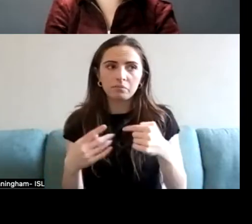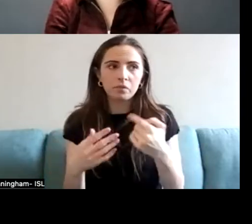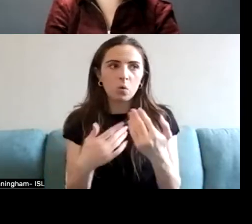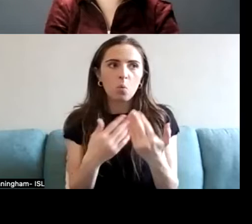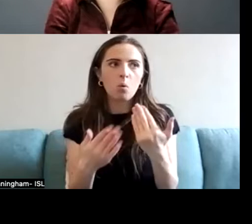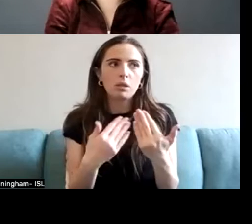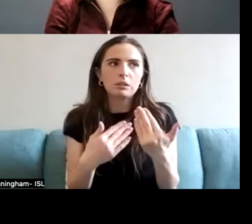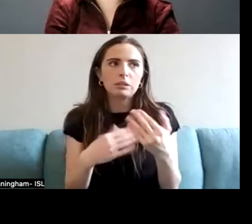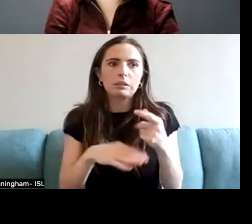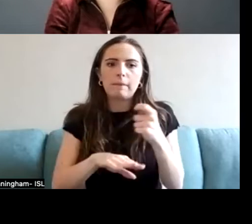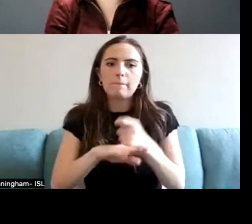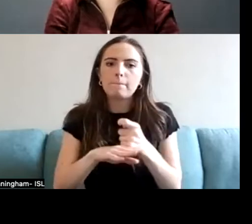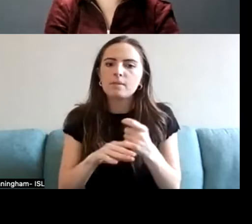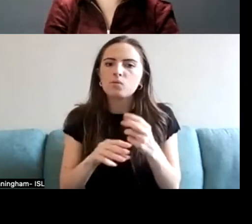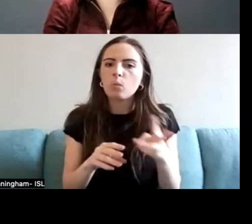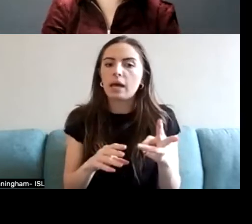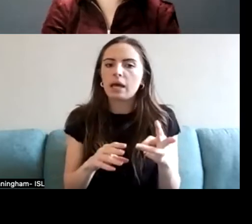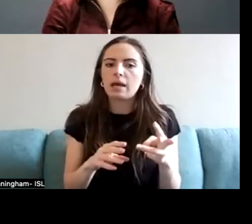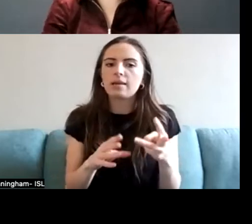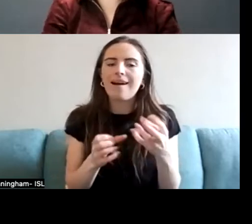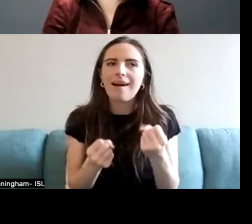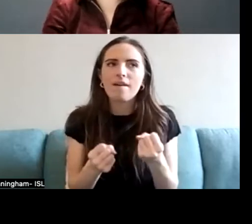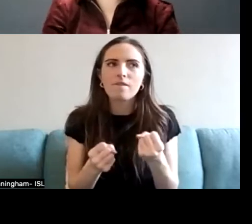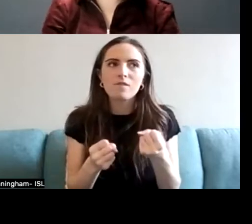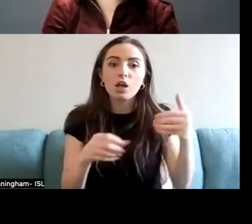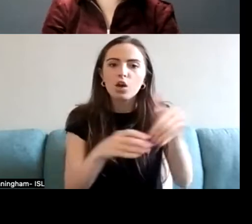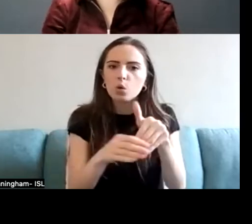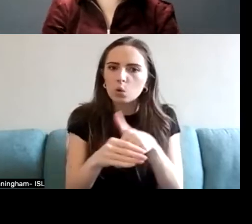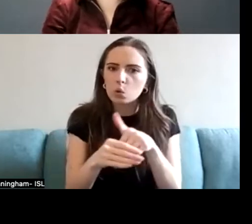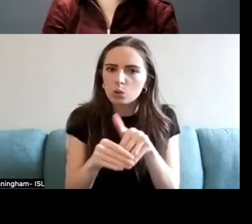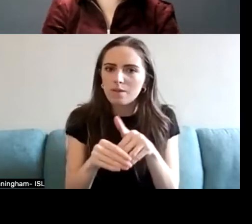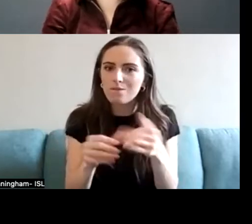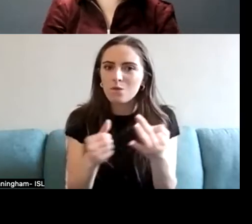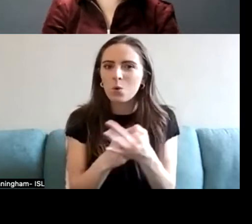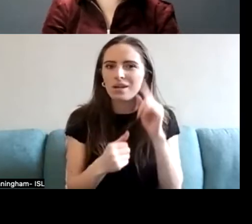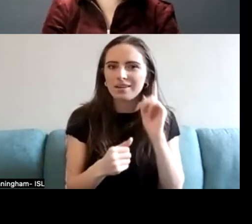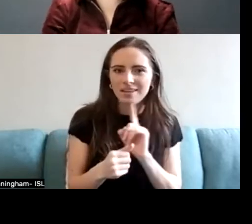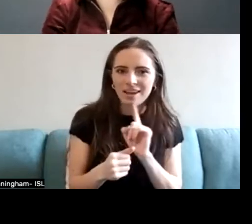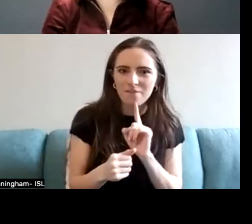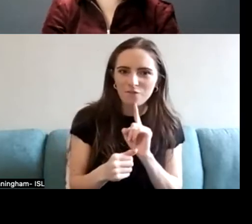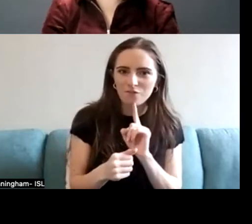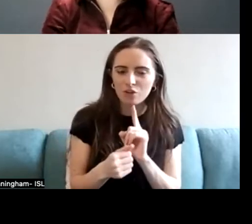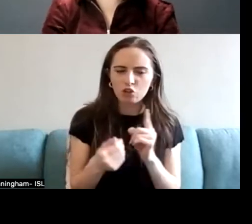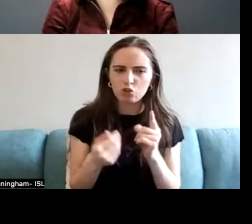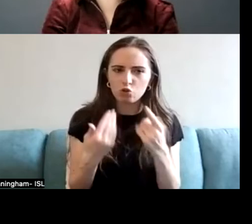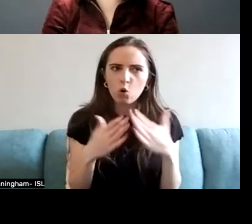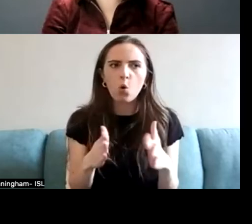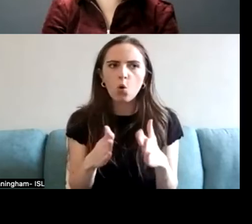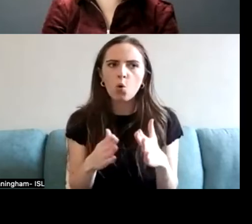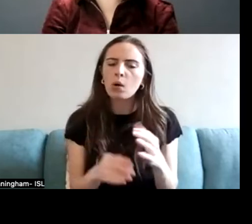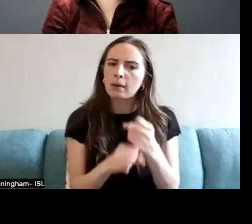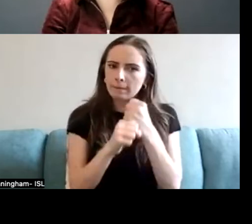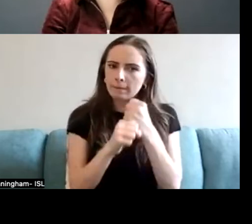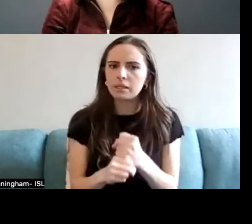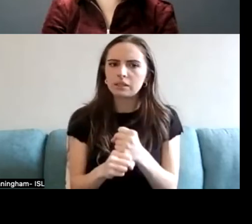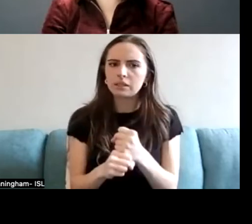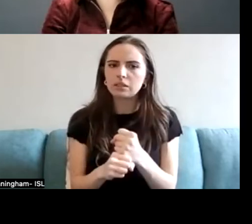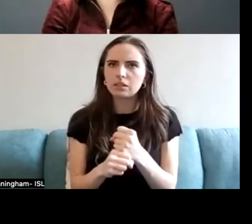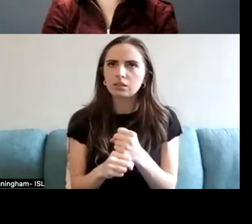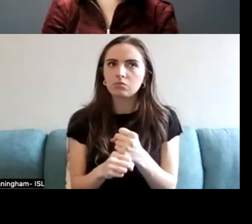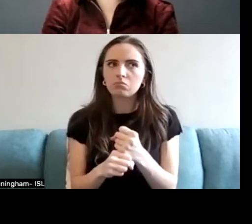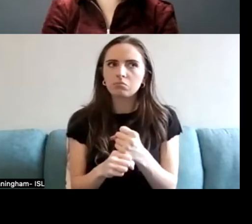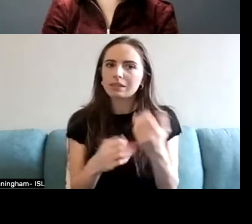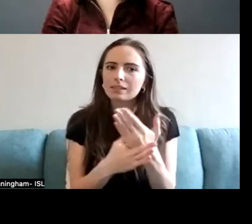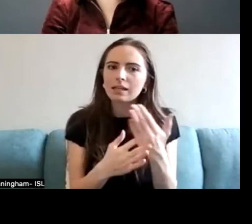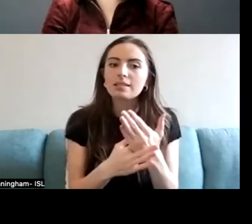to bring inclusivity front and center, and to really show that their commitment to accessibility and